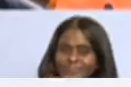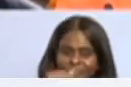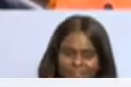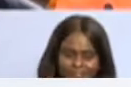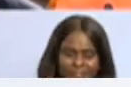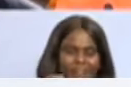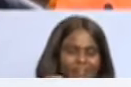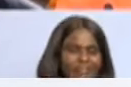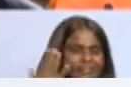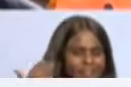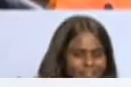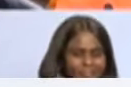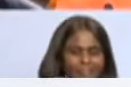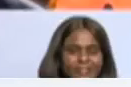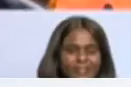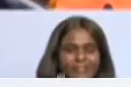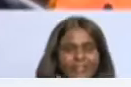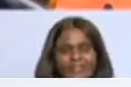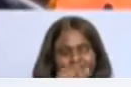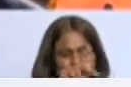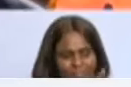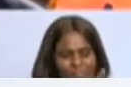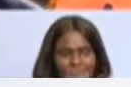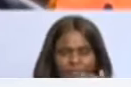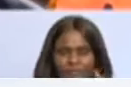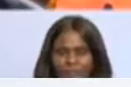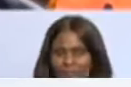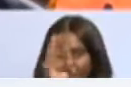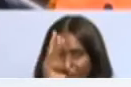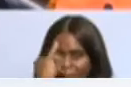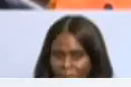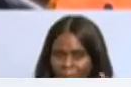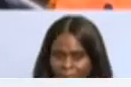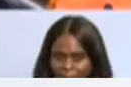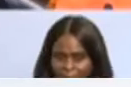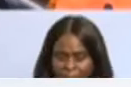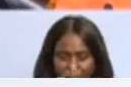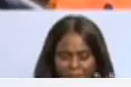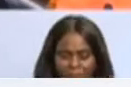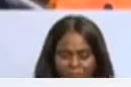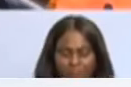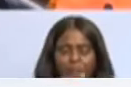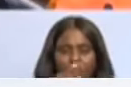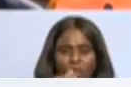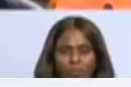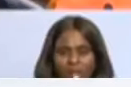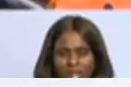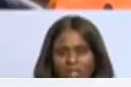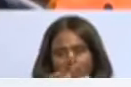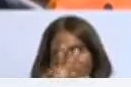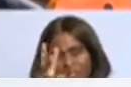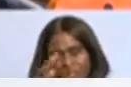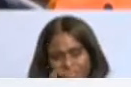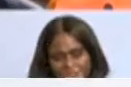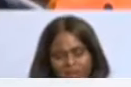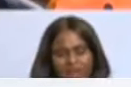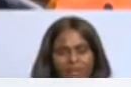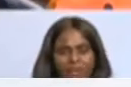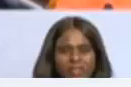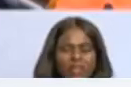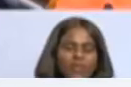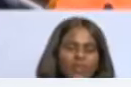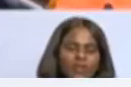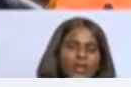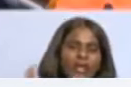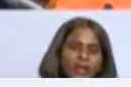now. The project is expected to be completed within 36 months. On time. We're working to push for that